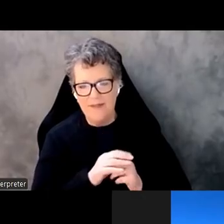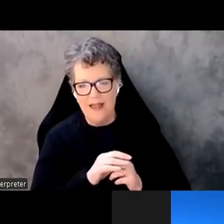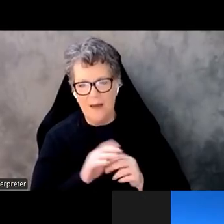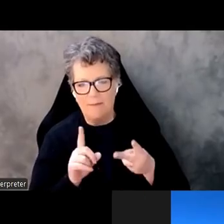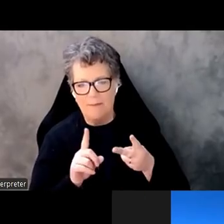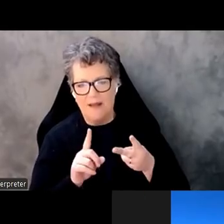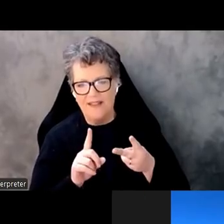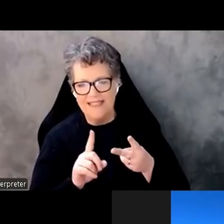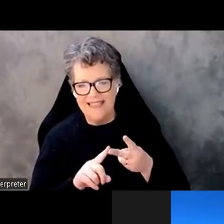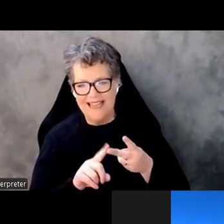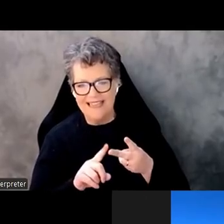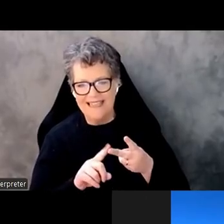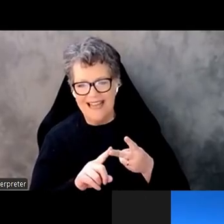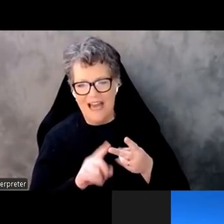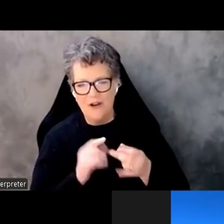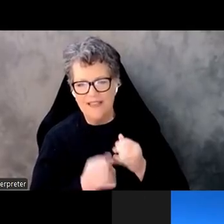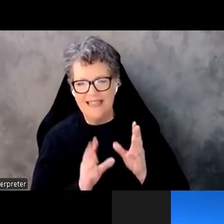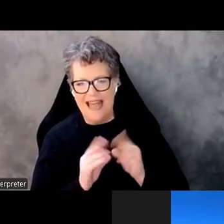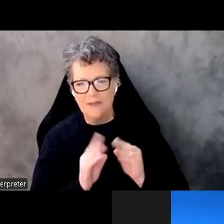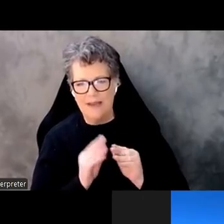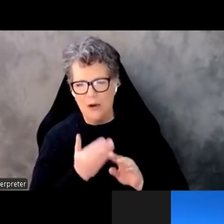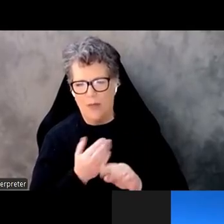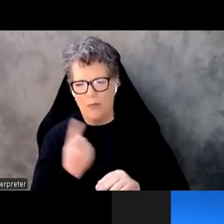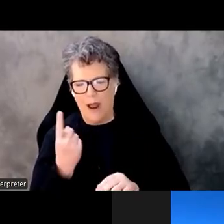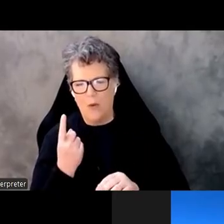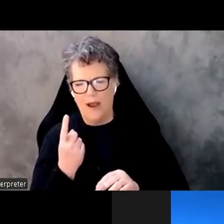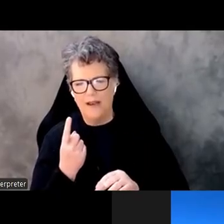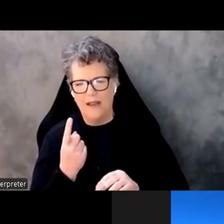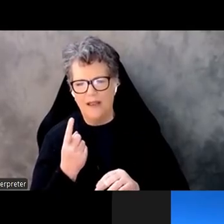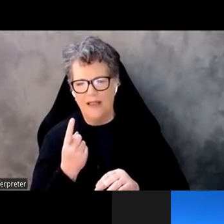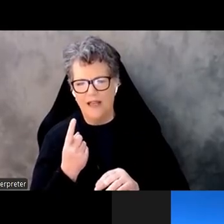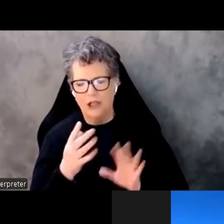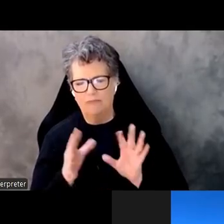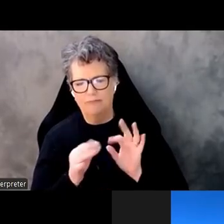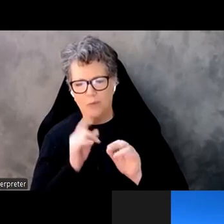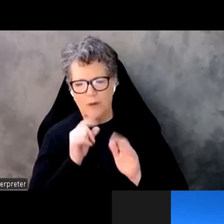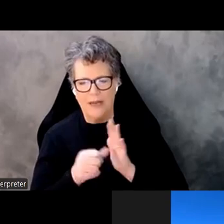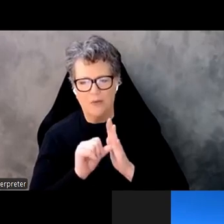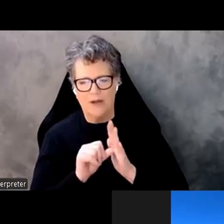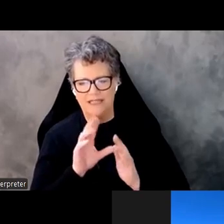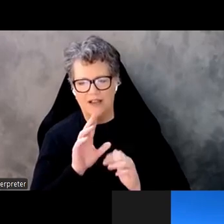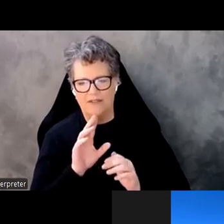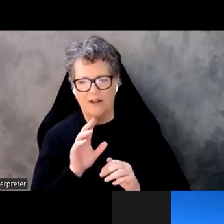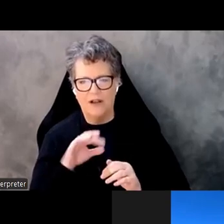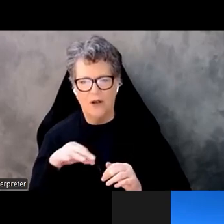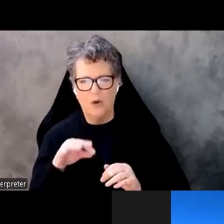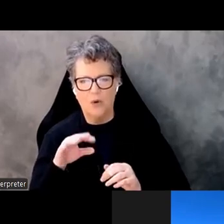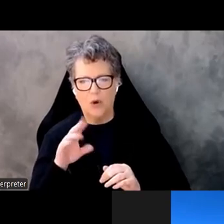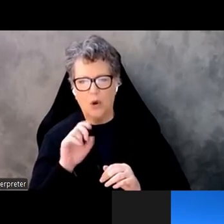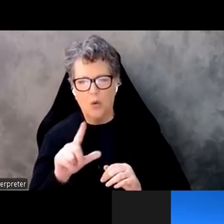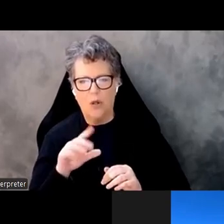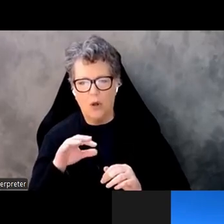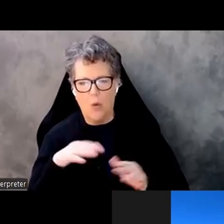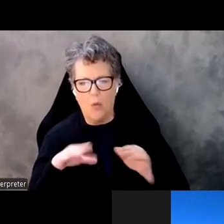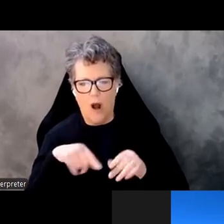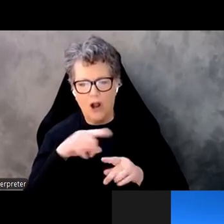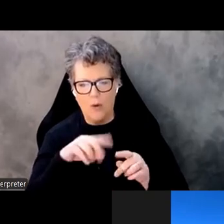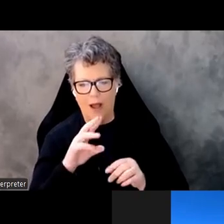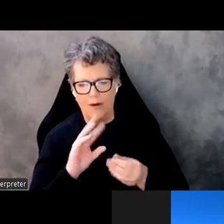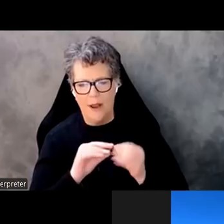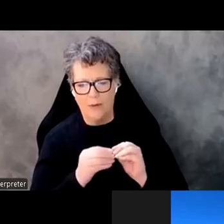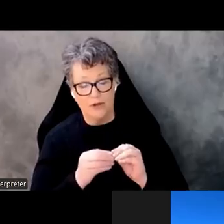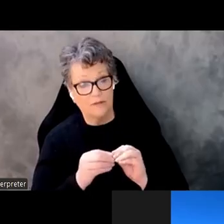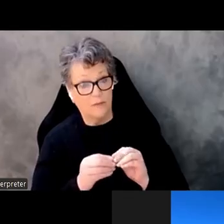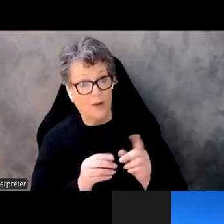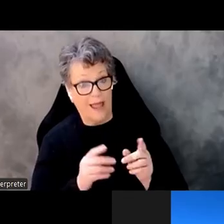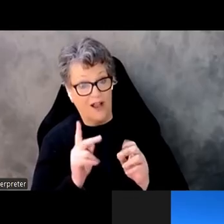is, I don't know if it's last meeting or the prior one, you indulged us with some pretty impressive cool walk-around numbers. So I thought I'd give you one back. All right.